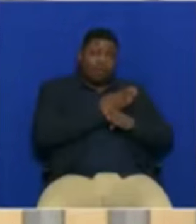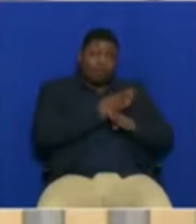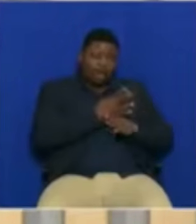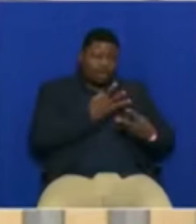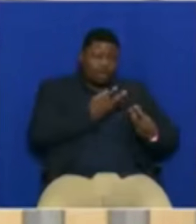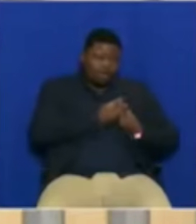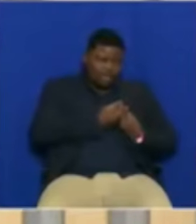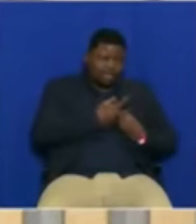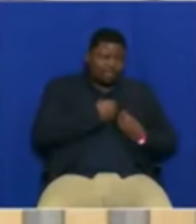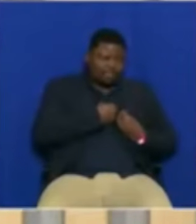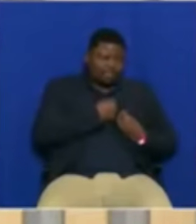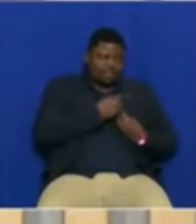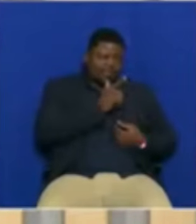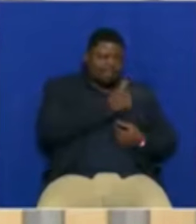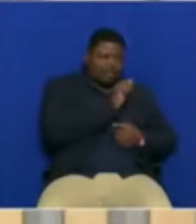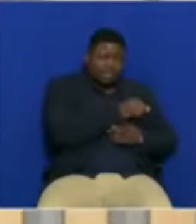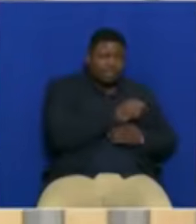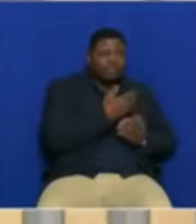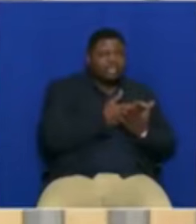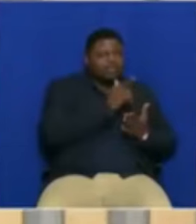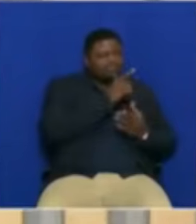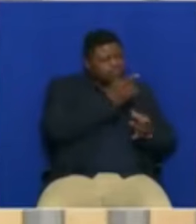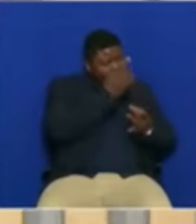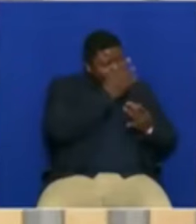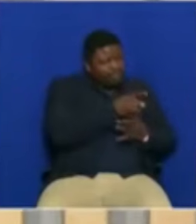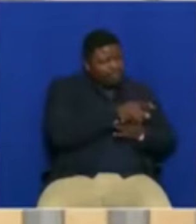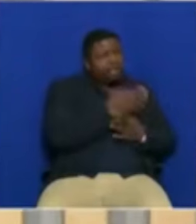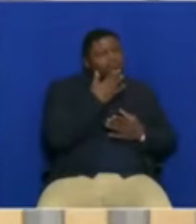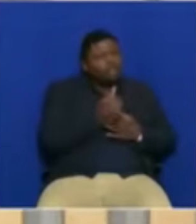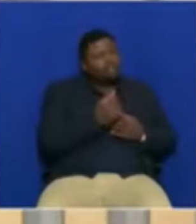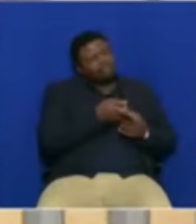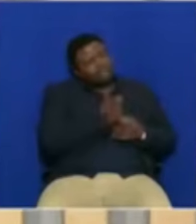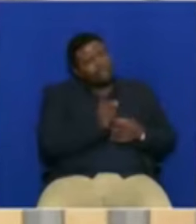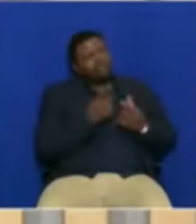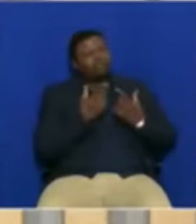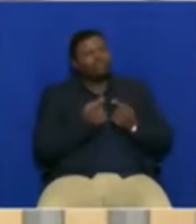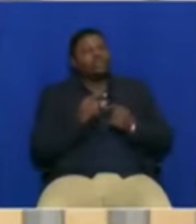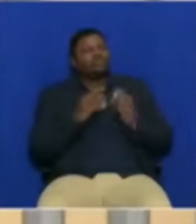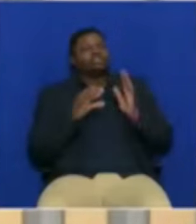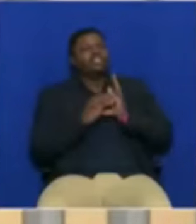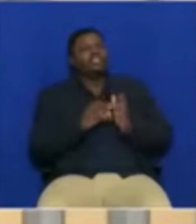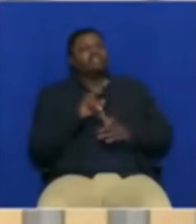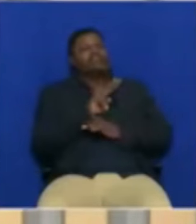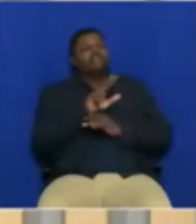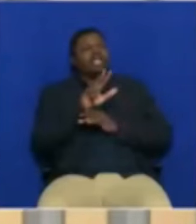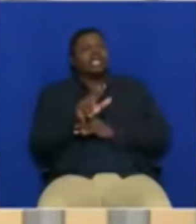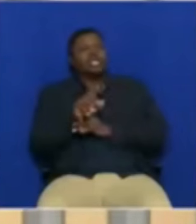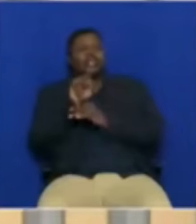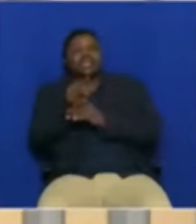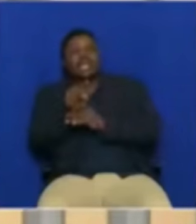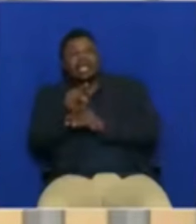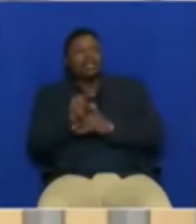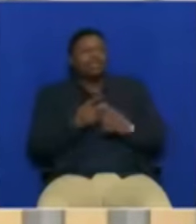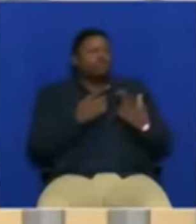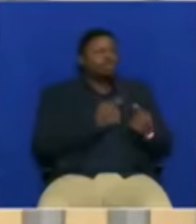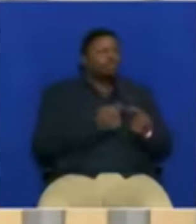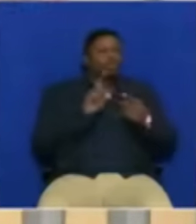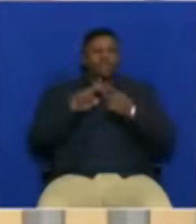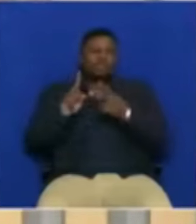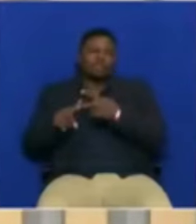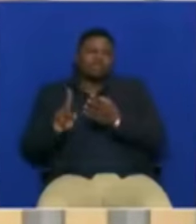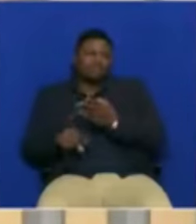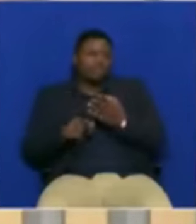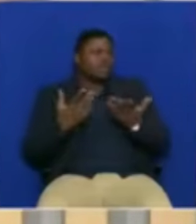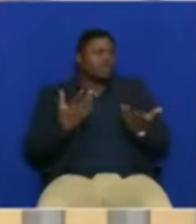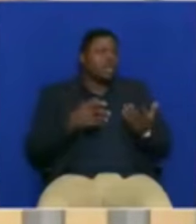there, or get me this, that. I don't mean that every time I need him or somebody else, it has to go through the chief. The chief is just there to